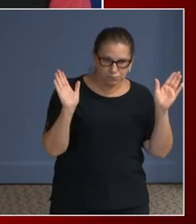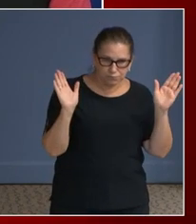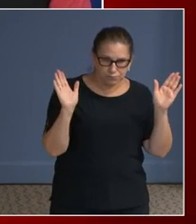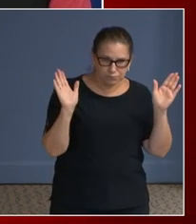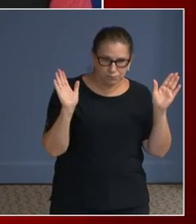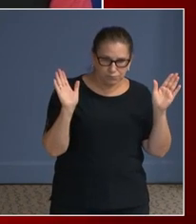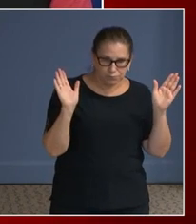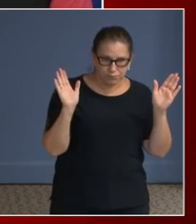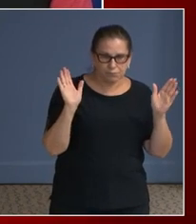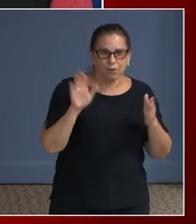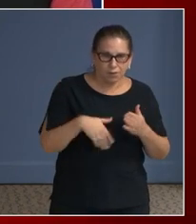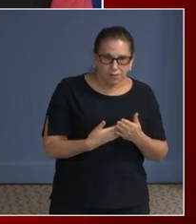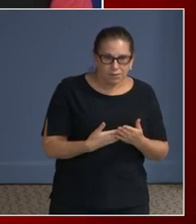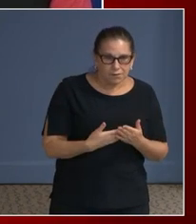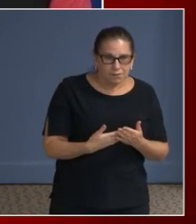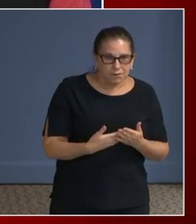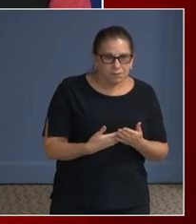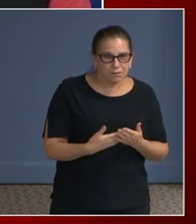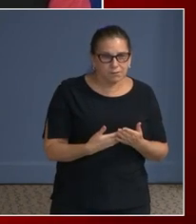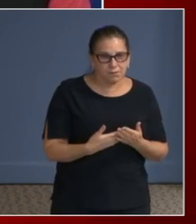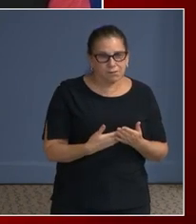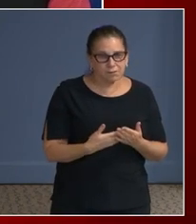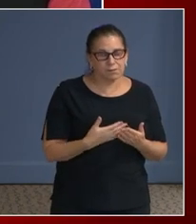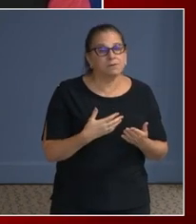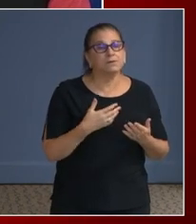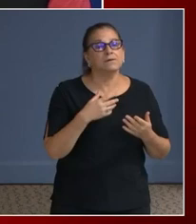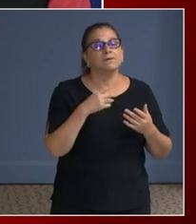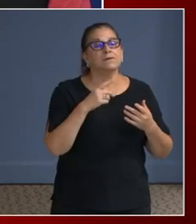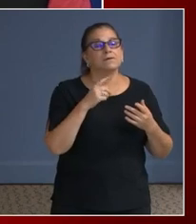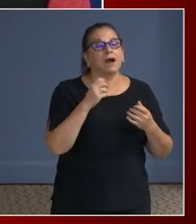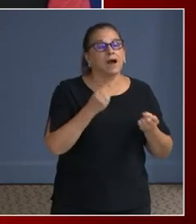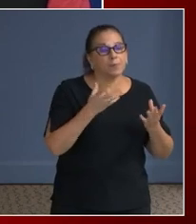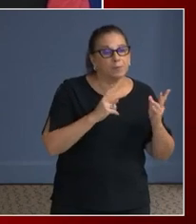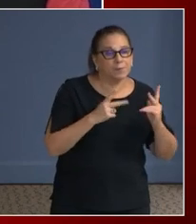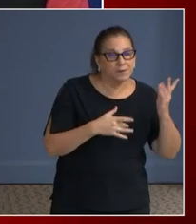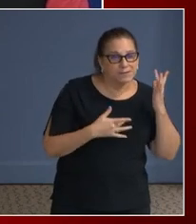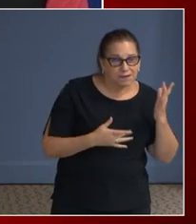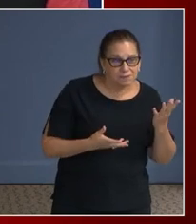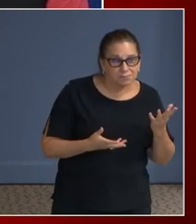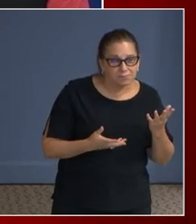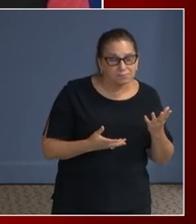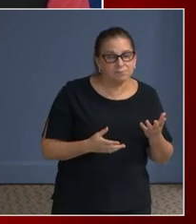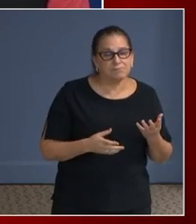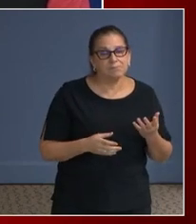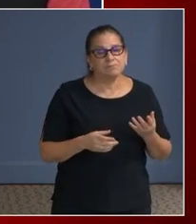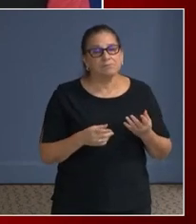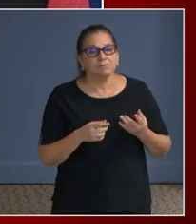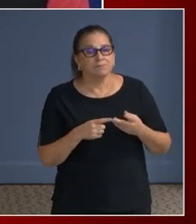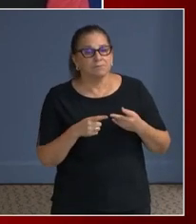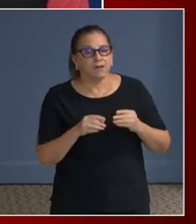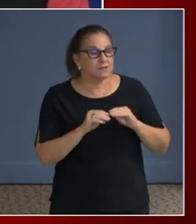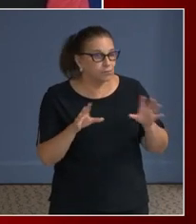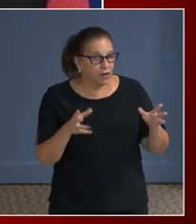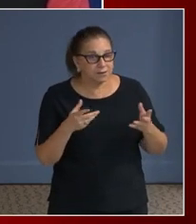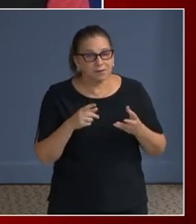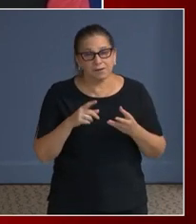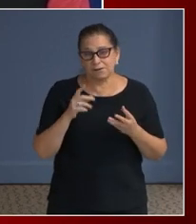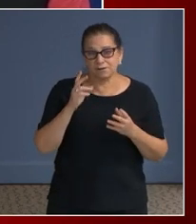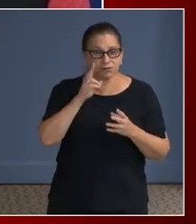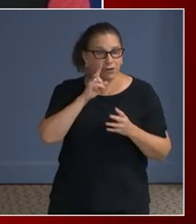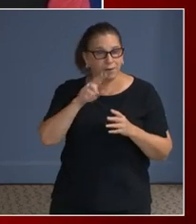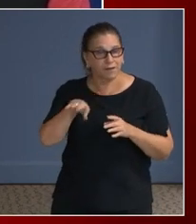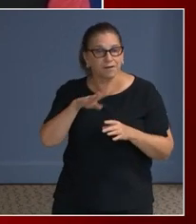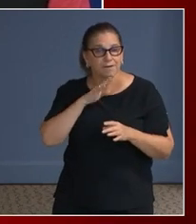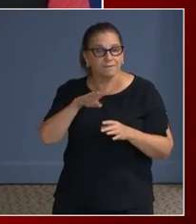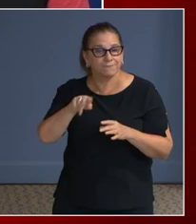will move into a subsequent phase. What we are noticing in terms of our cases, and we've talked